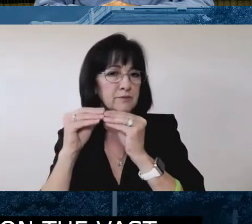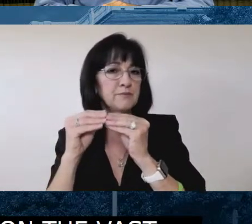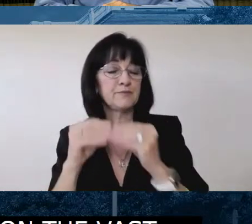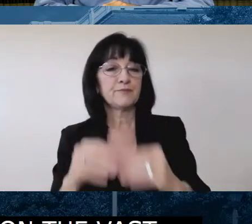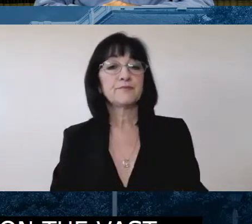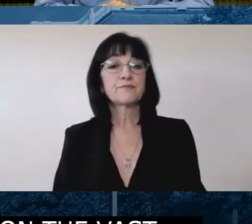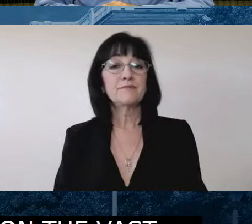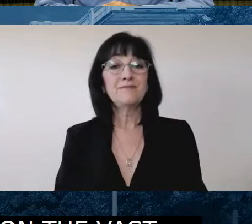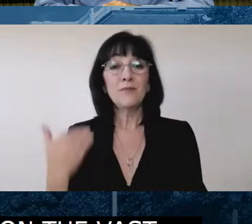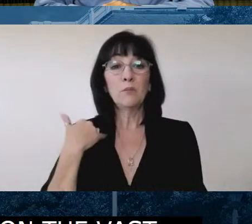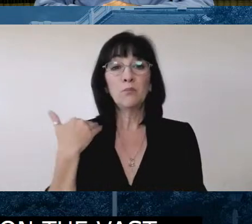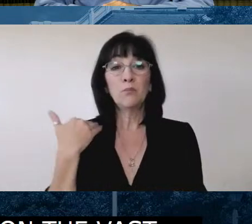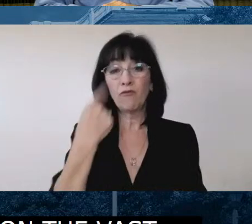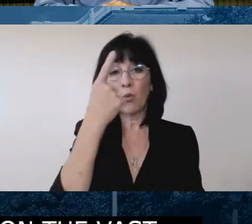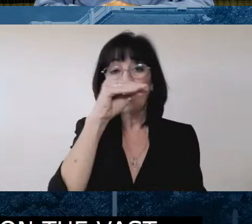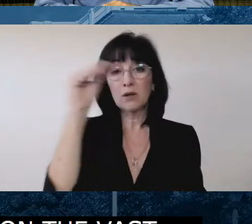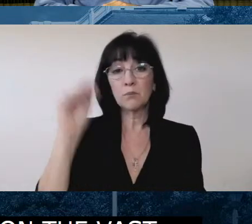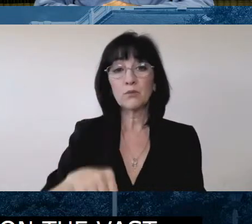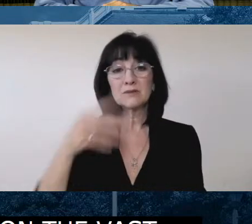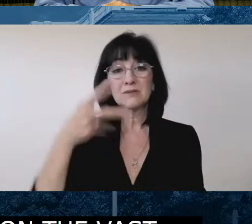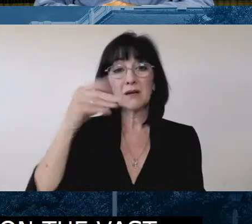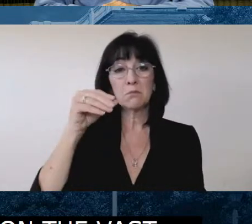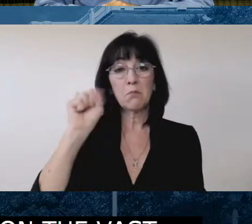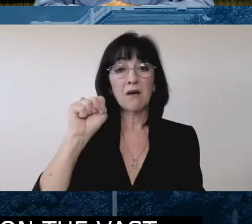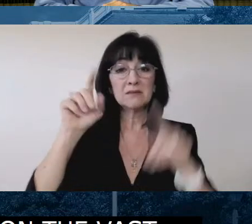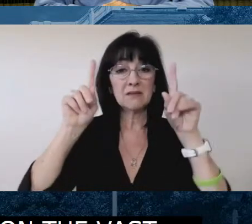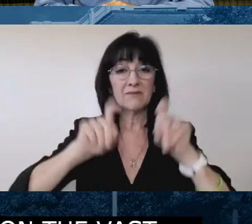less in positive tests to now